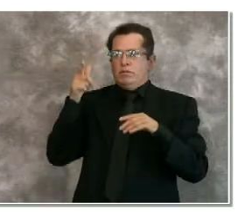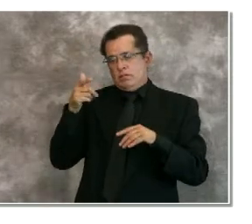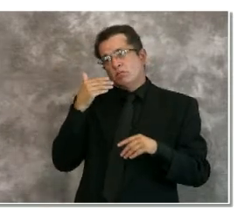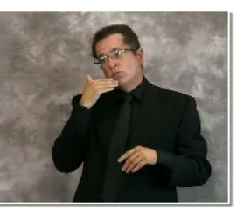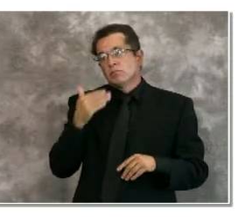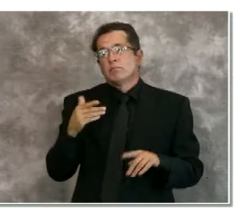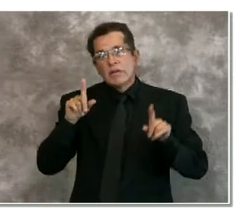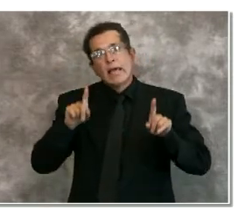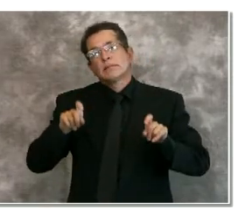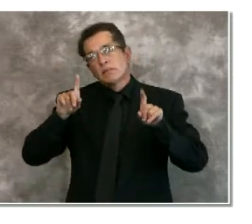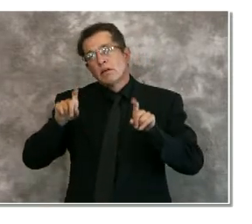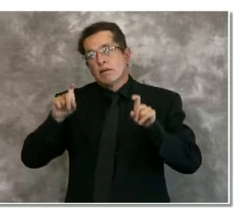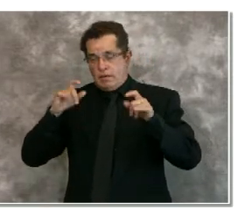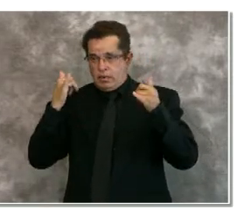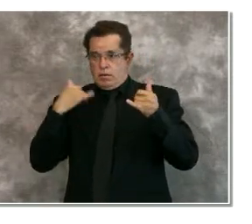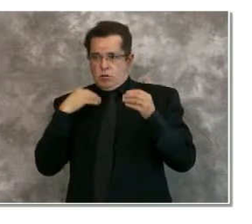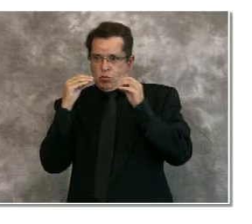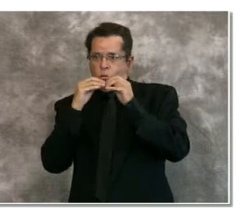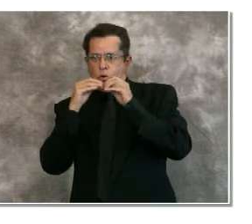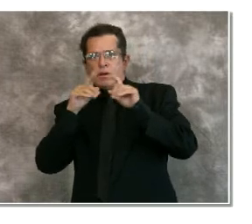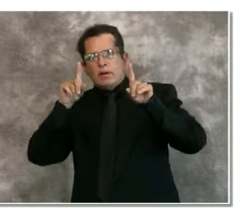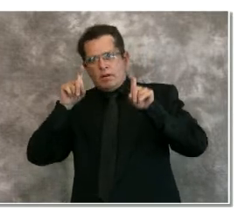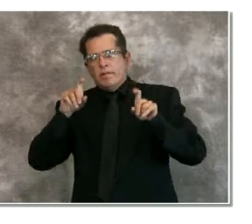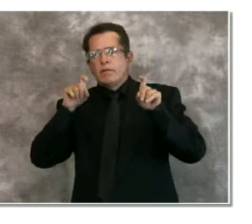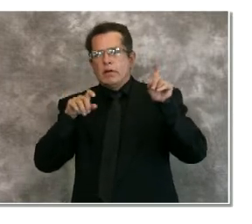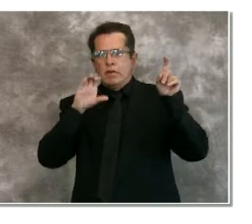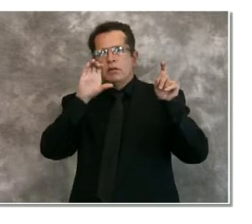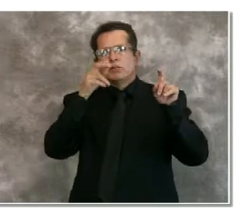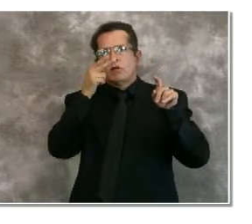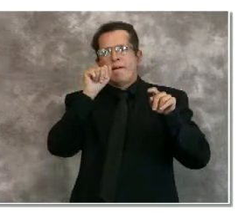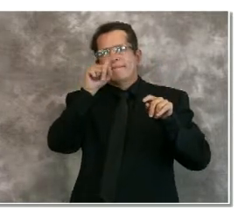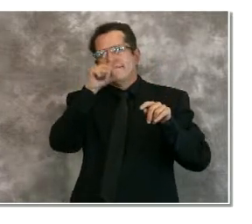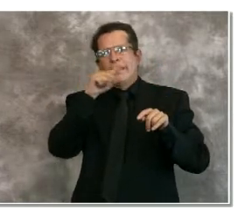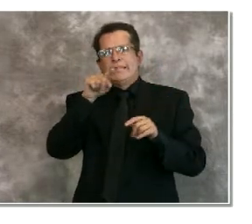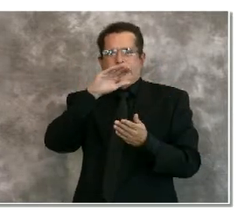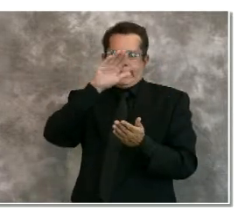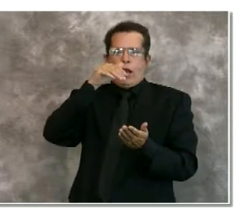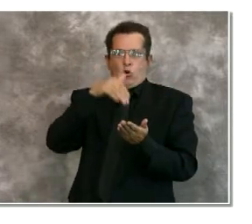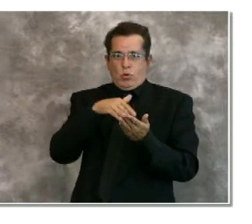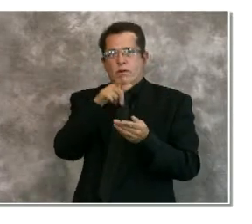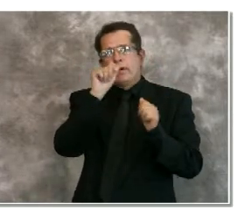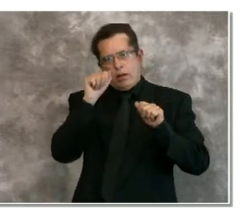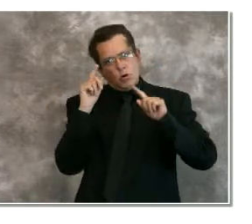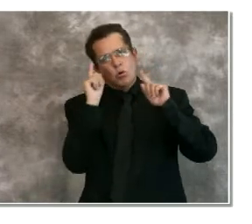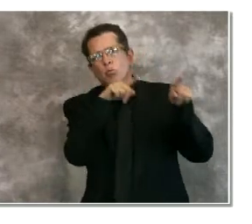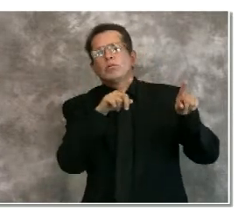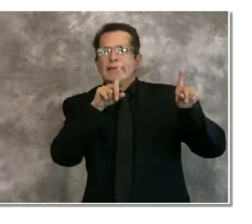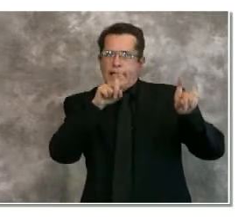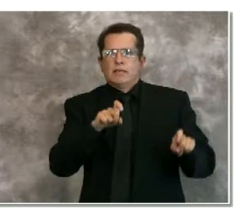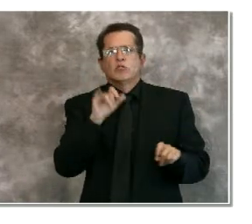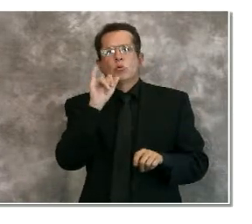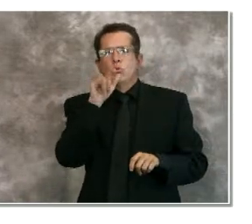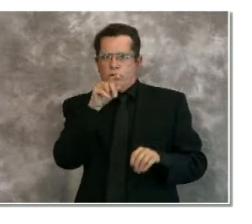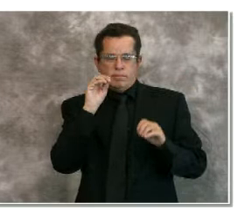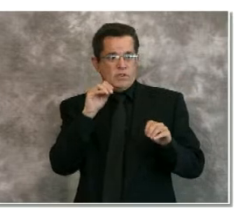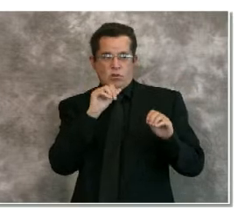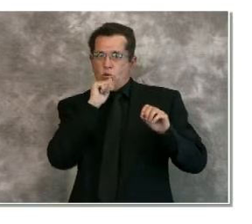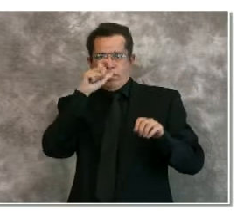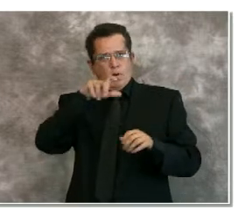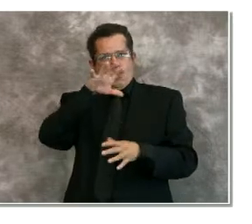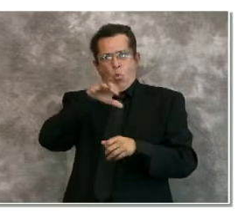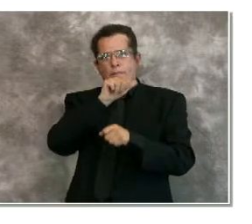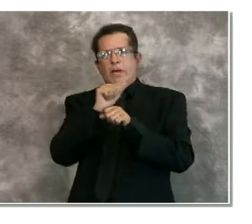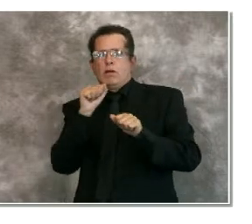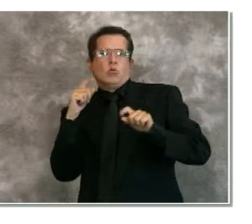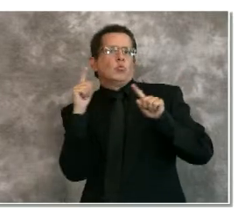have worked to expand testing. The Tubman Chavez Center is available for non-appointment testing. You can show up and wait in line and get tested. We are seeing